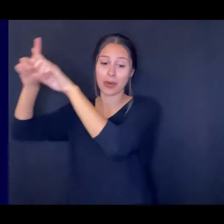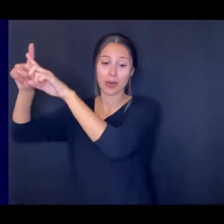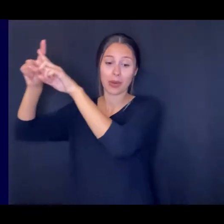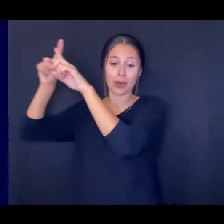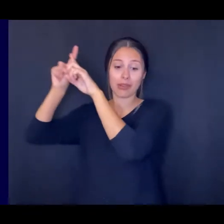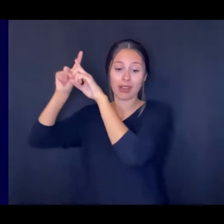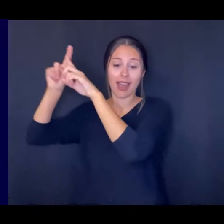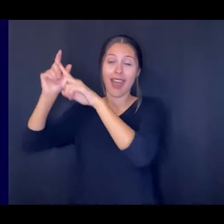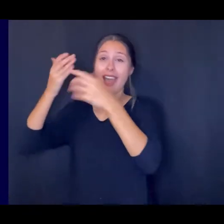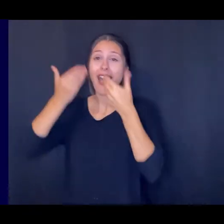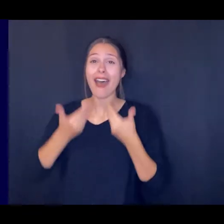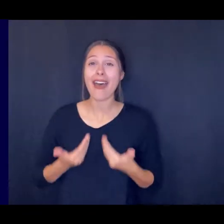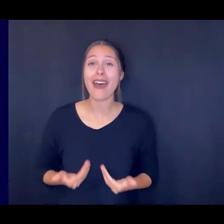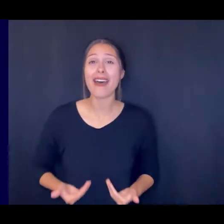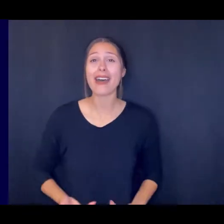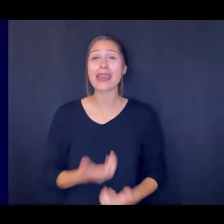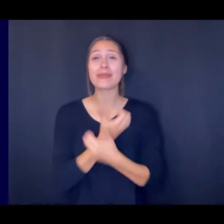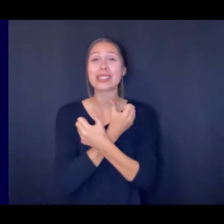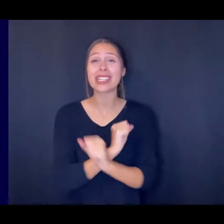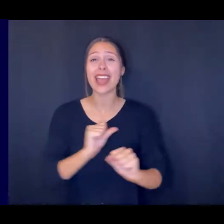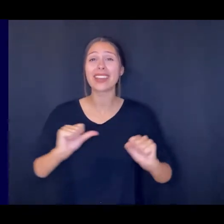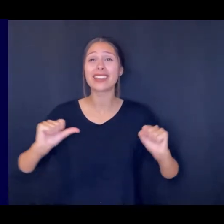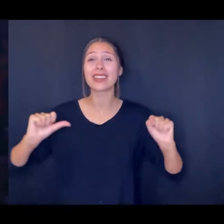built on you.